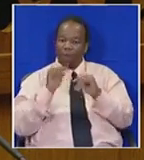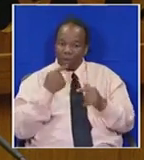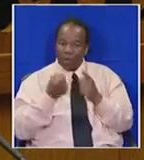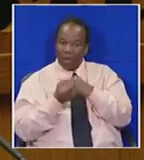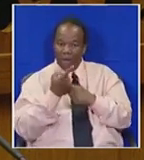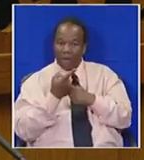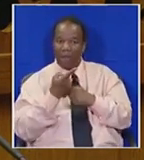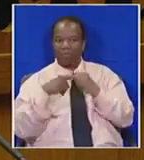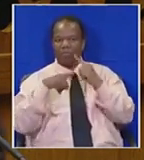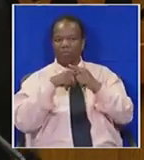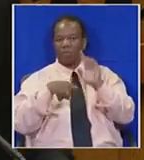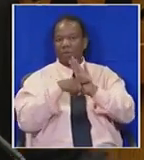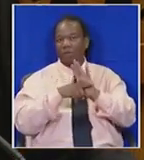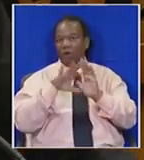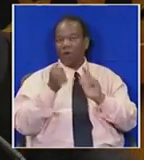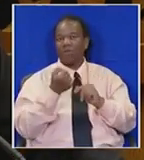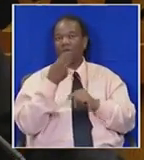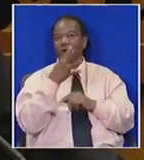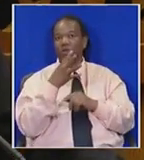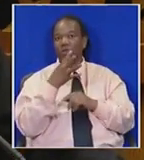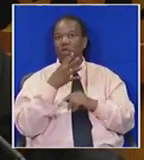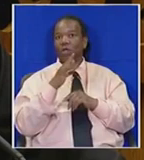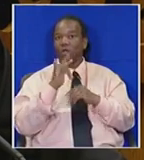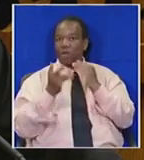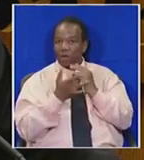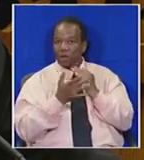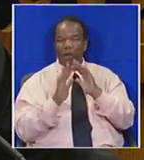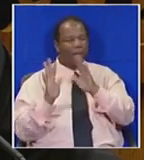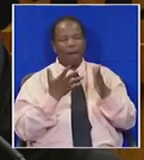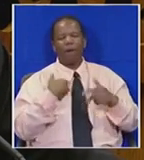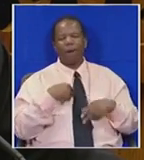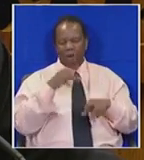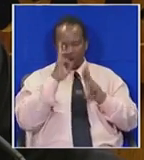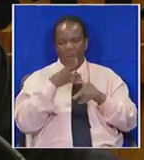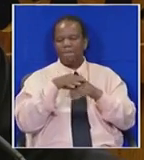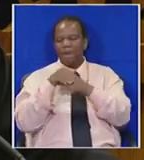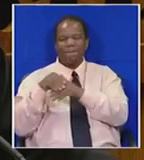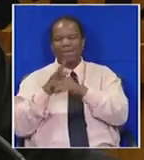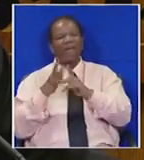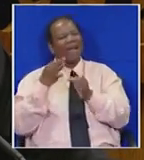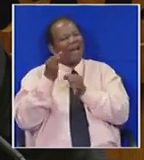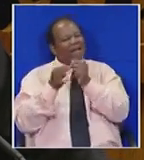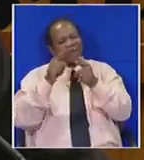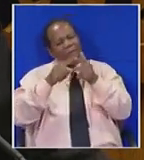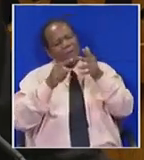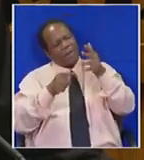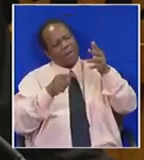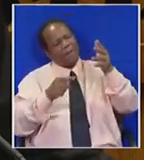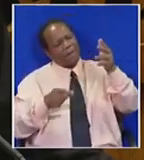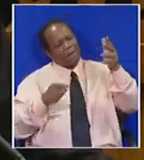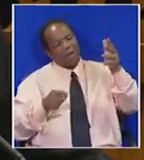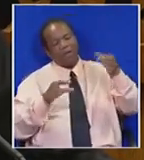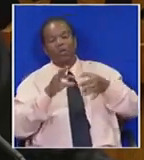industrial revolution. Honorable members, I have outlined some of the steps that we will take to give effect to the